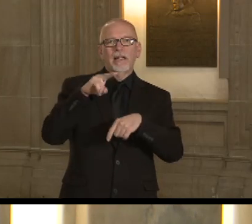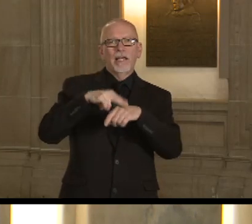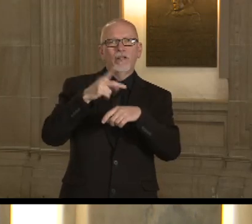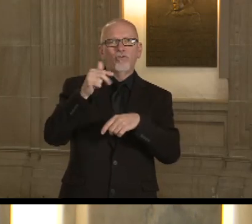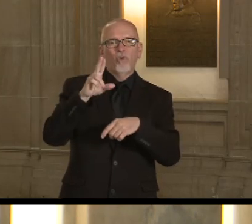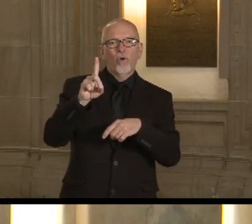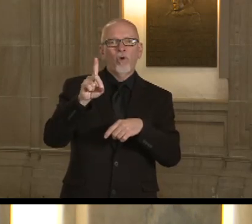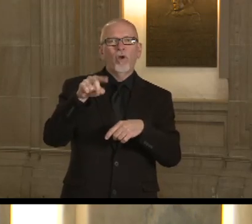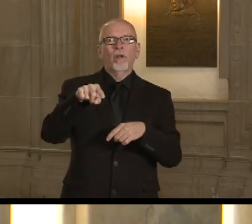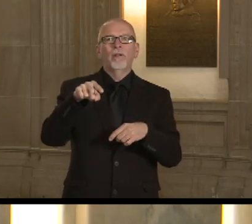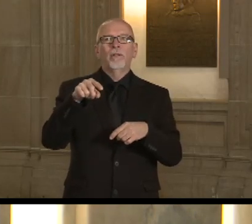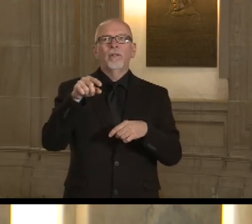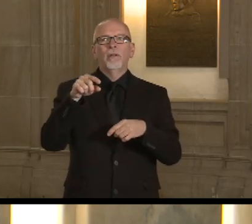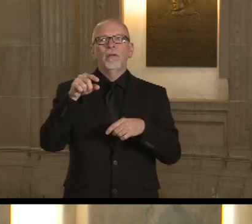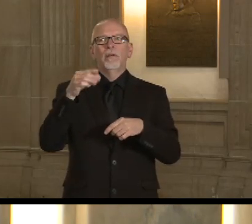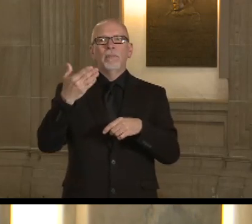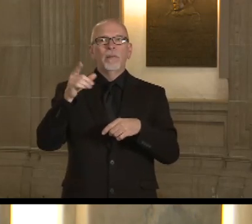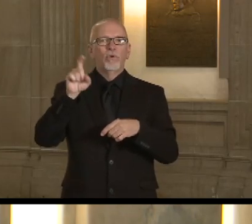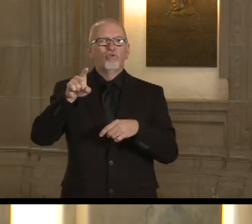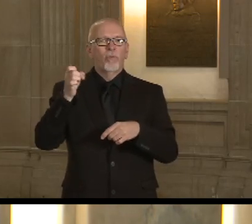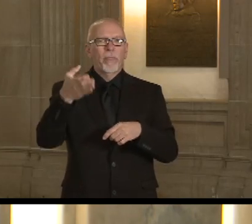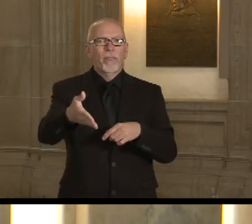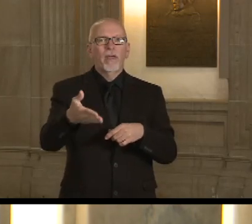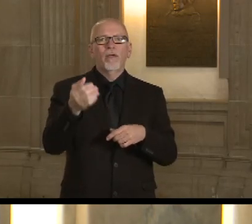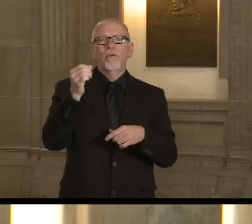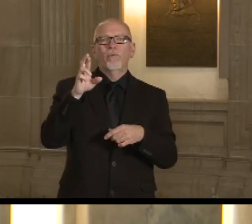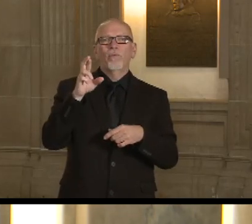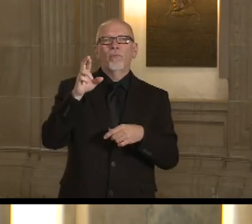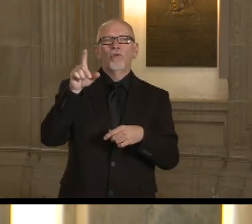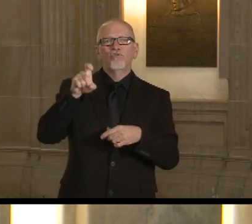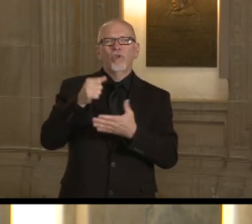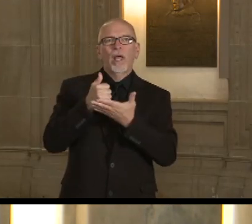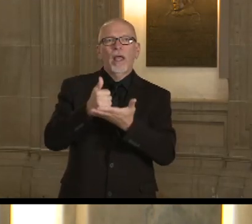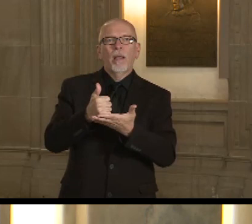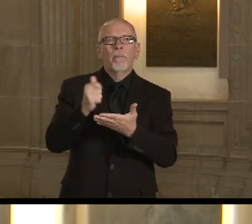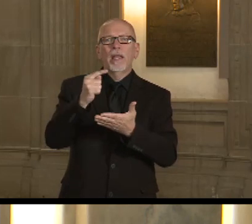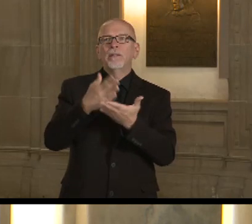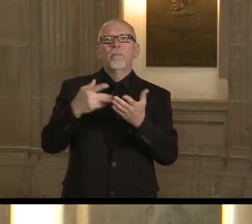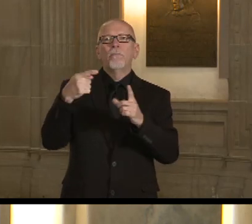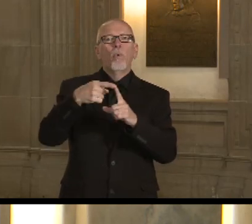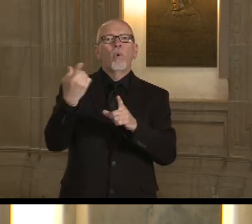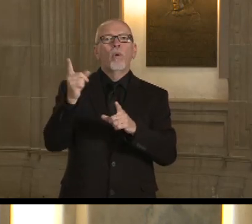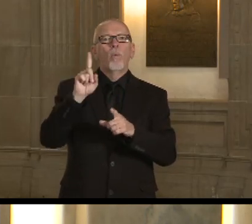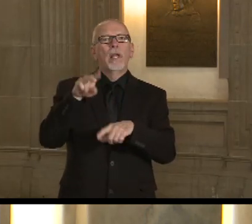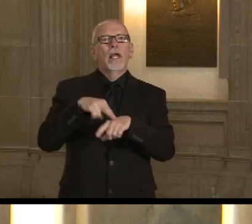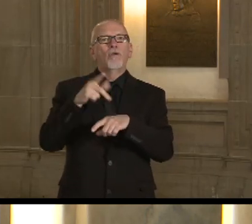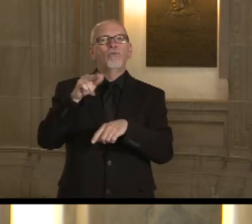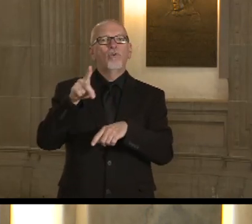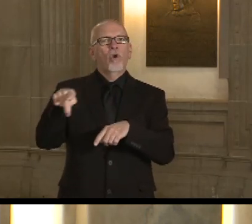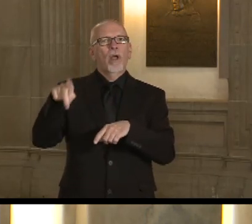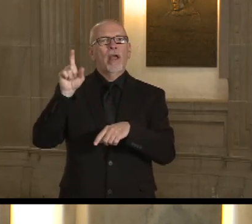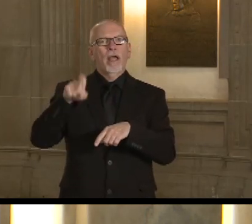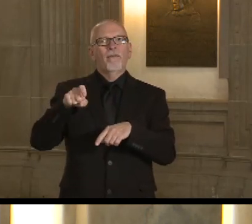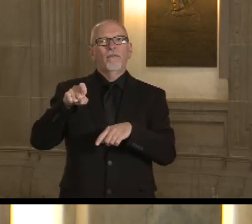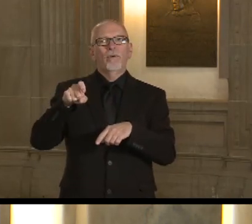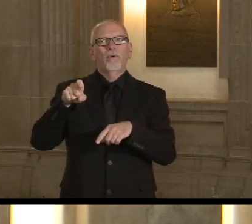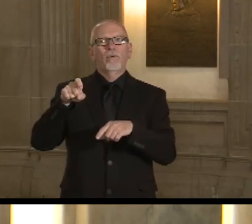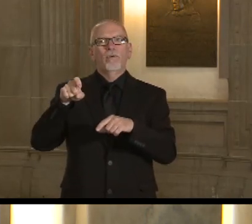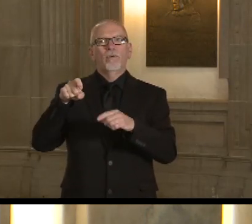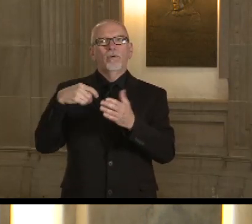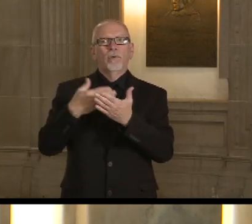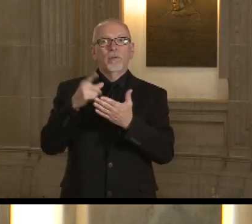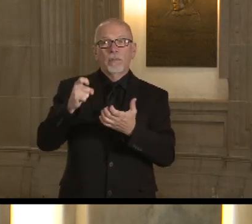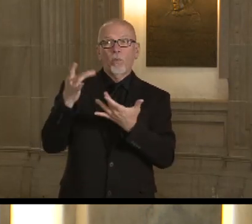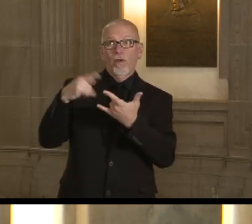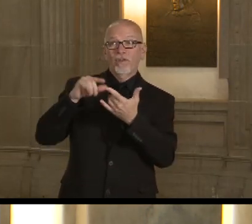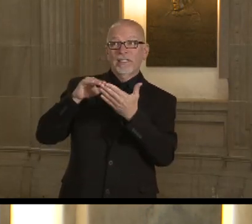Guard maybe should have been there or maybe to help out. At what point does the National Guard come in? Do you have to wait for the city